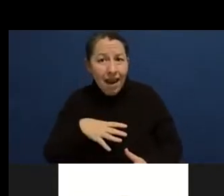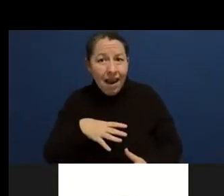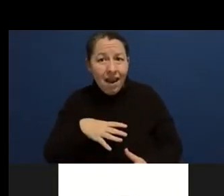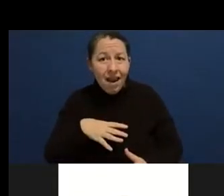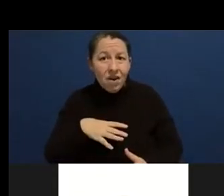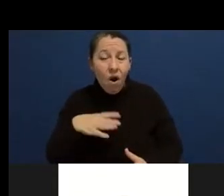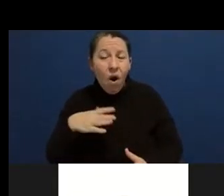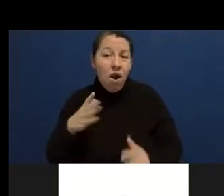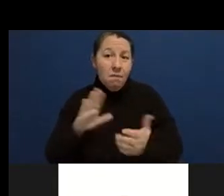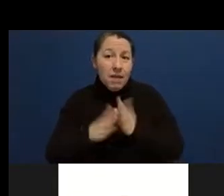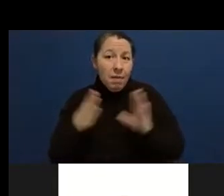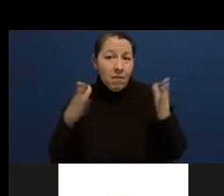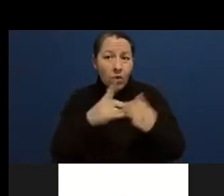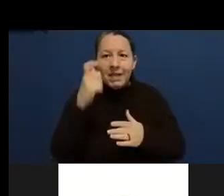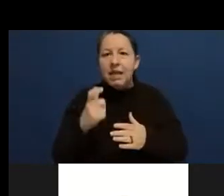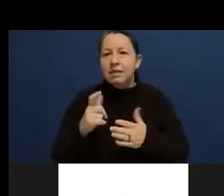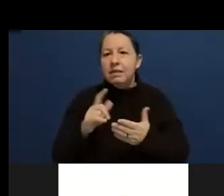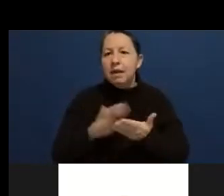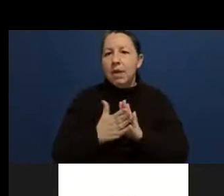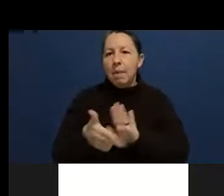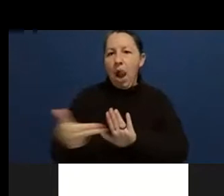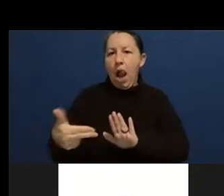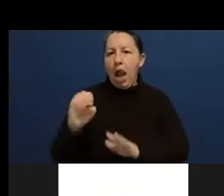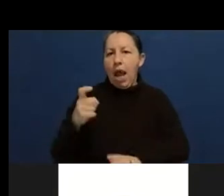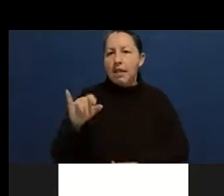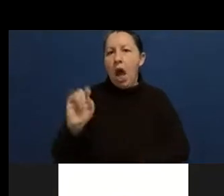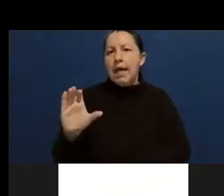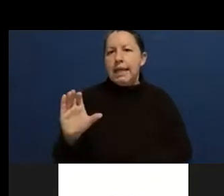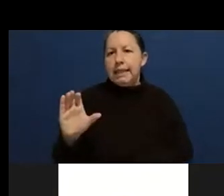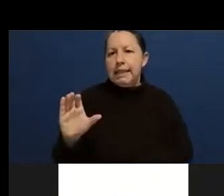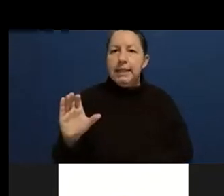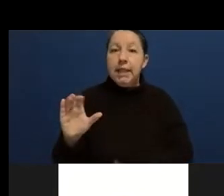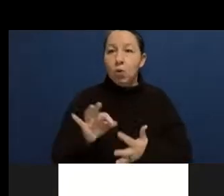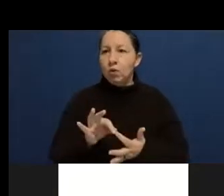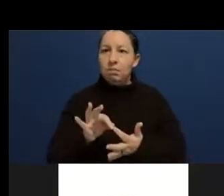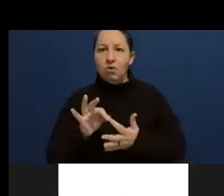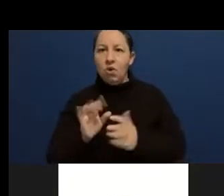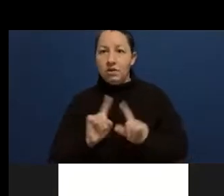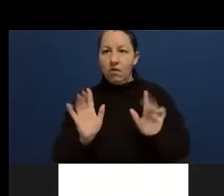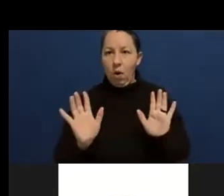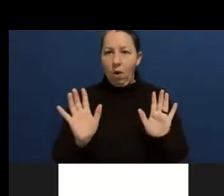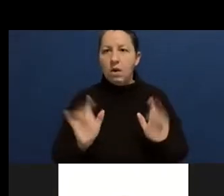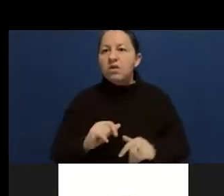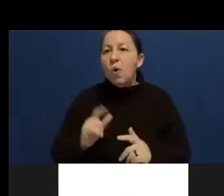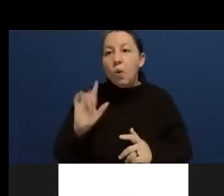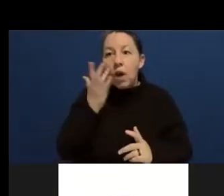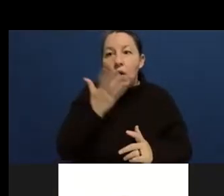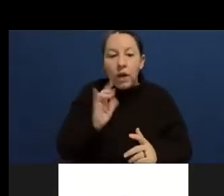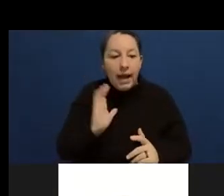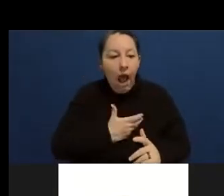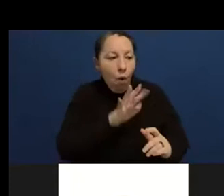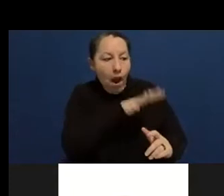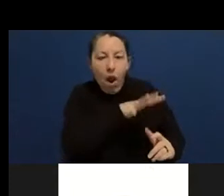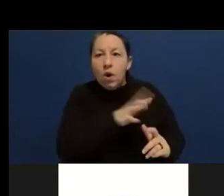as exotic. And so we're looked at as a point of origin where our people are targeted and they're